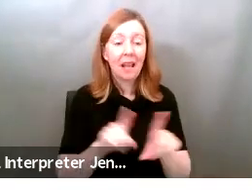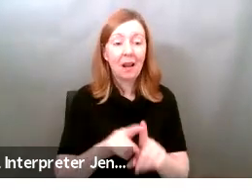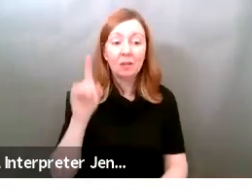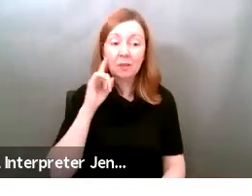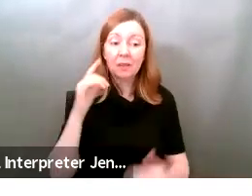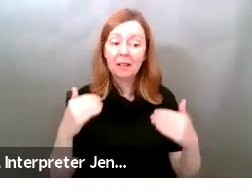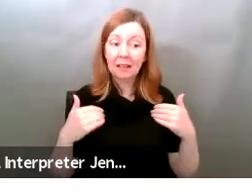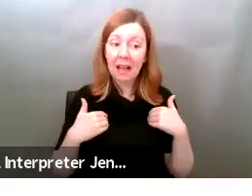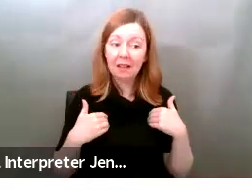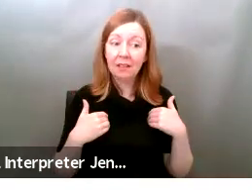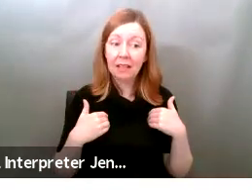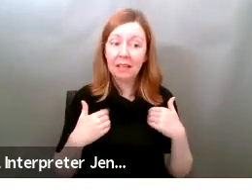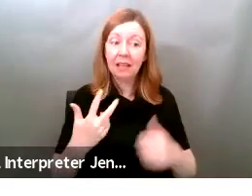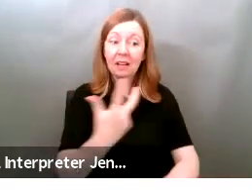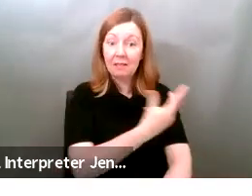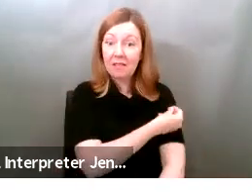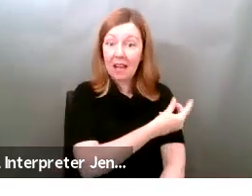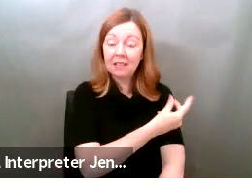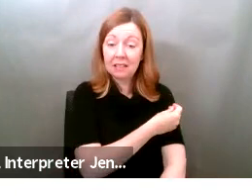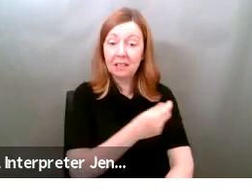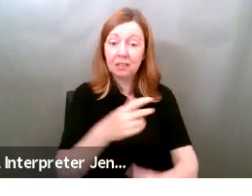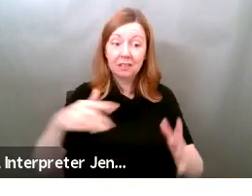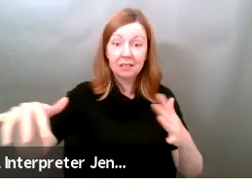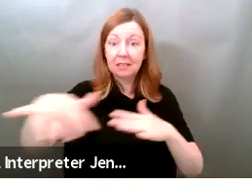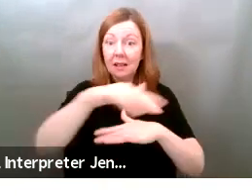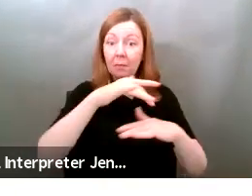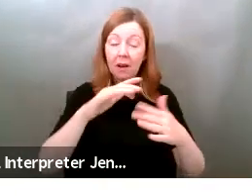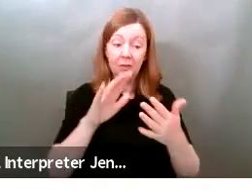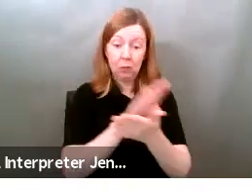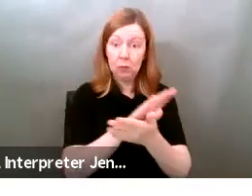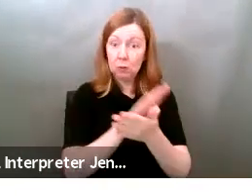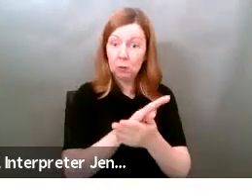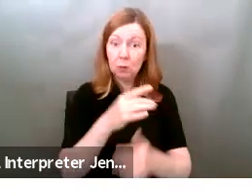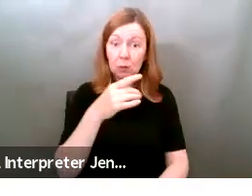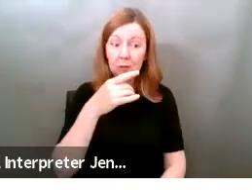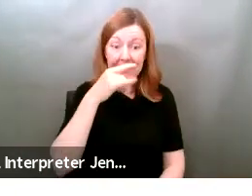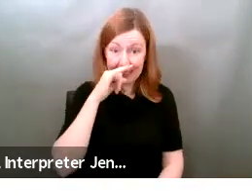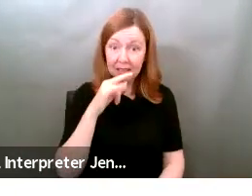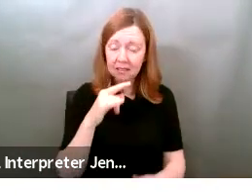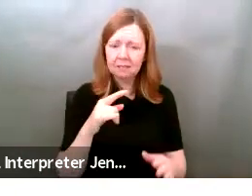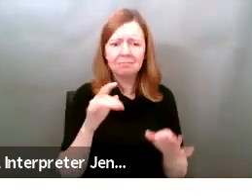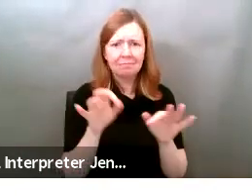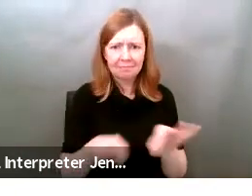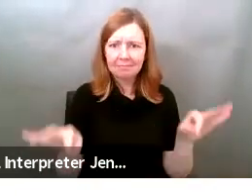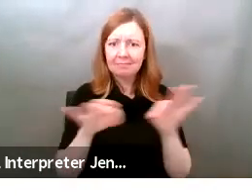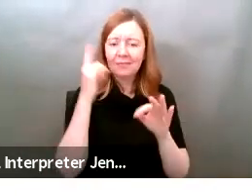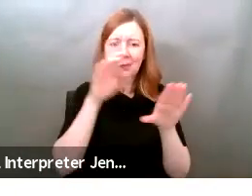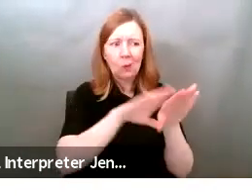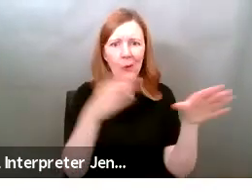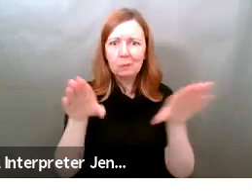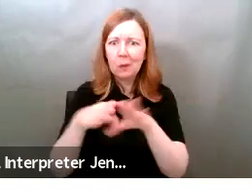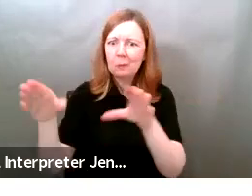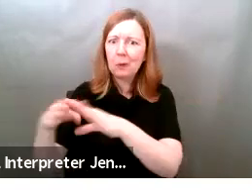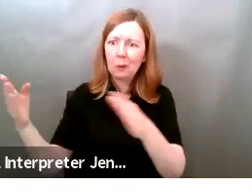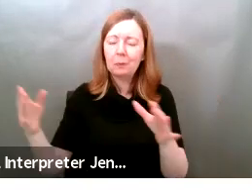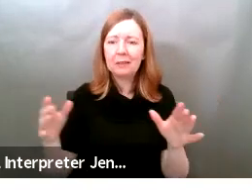levels of vaccination among our school age kids and teens is going to be incredibly important for getting schools open and